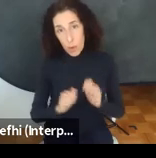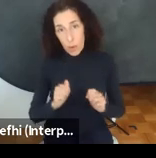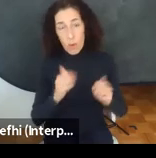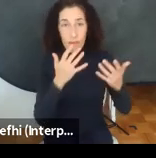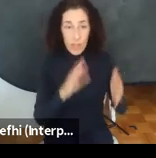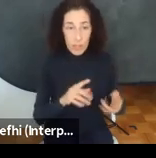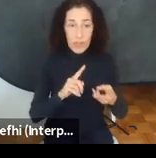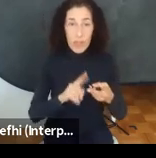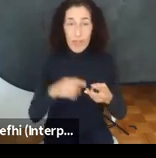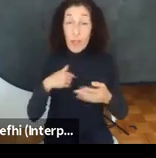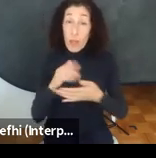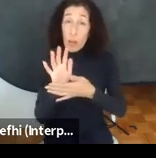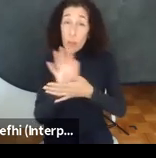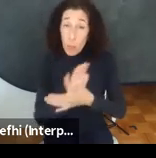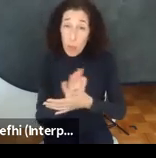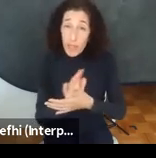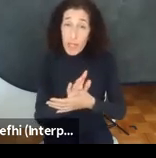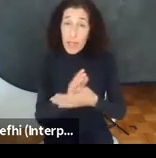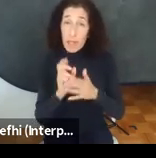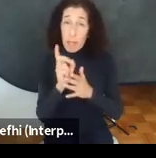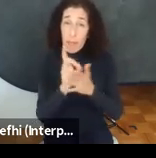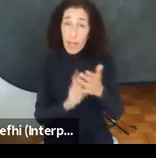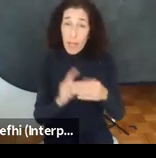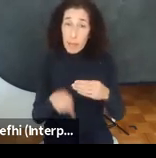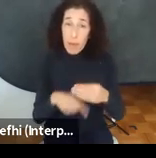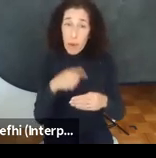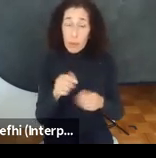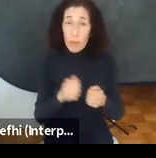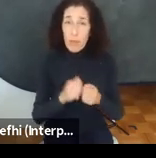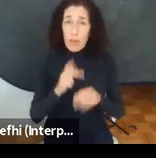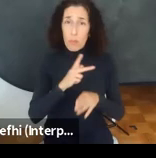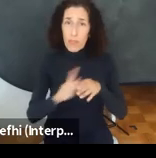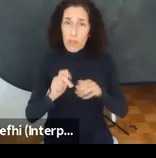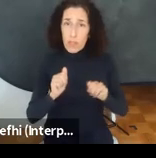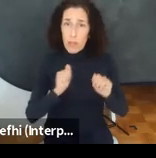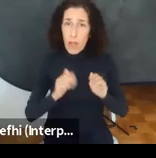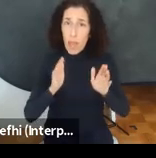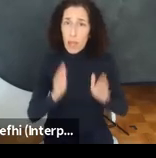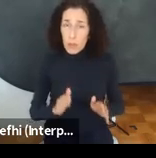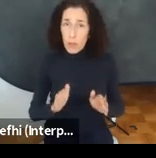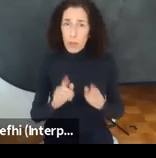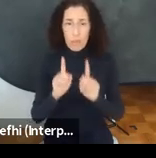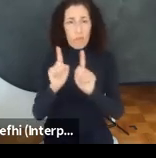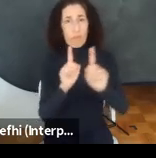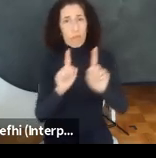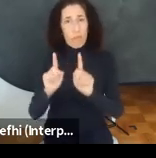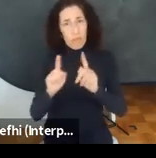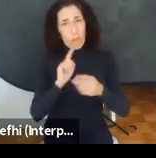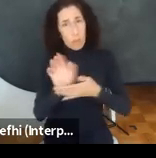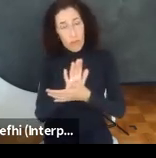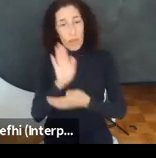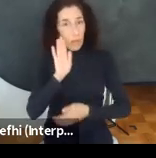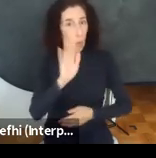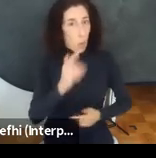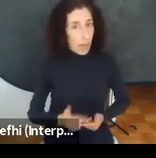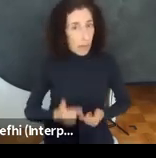Normal, with Delroy Lindo and Kirstie Alley playing both of you. And of course, Ricardo, you've been an extraordinary Special